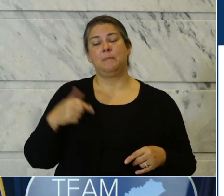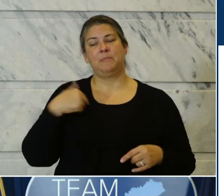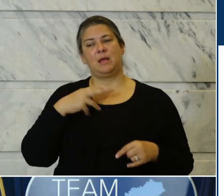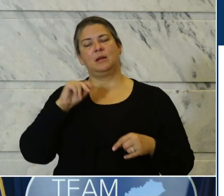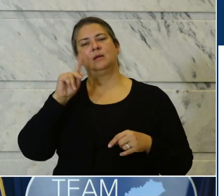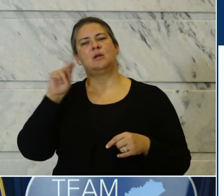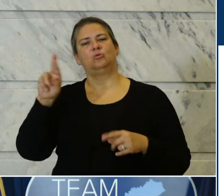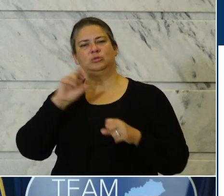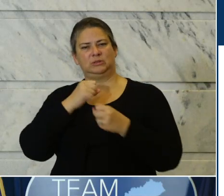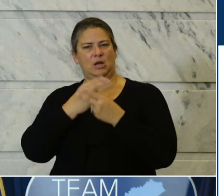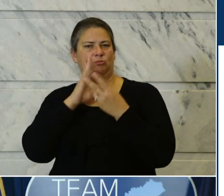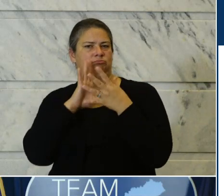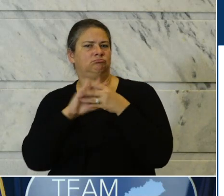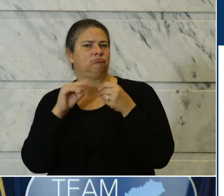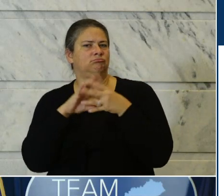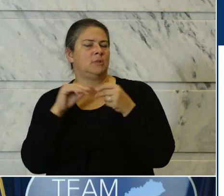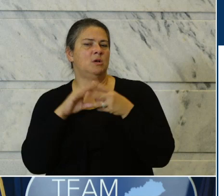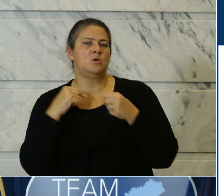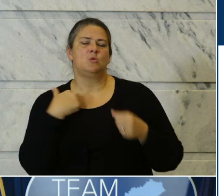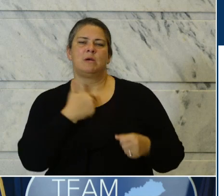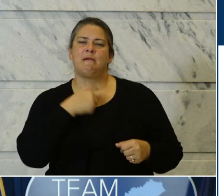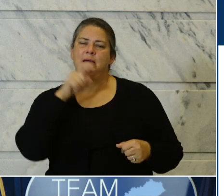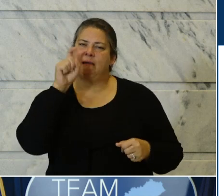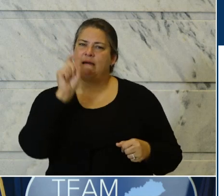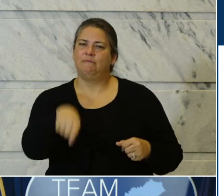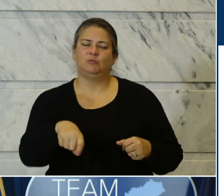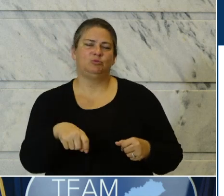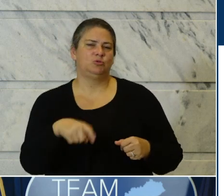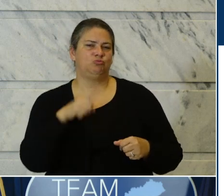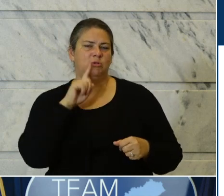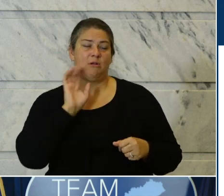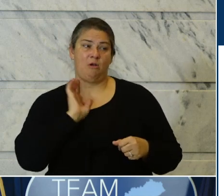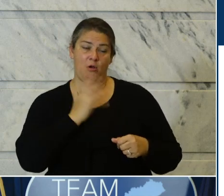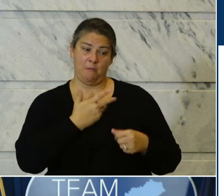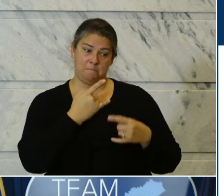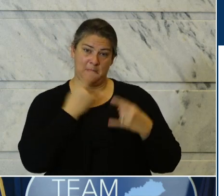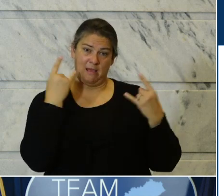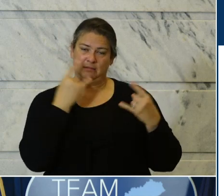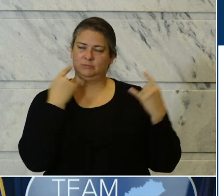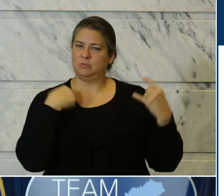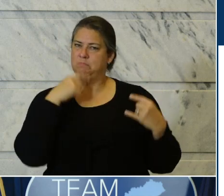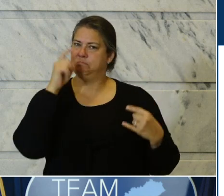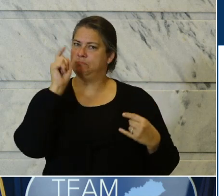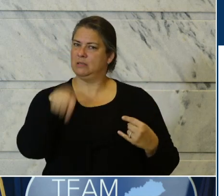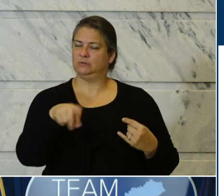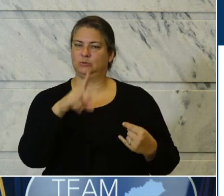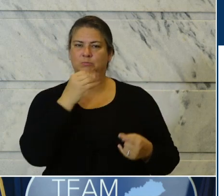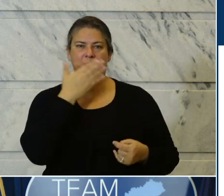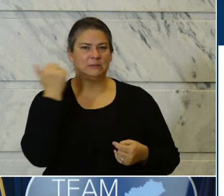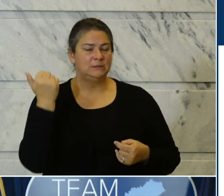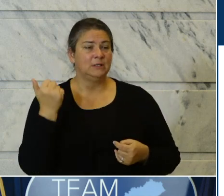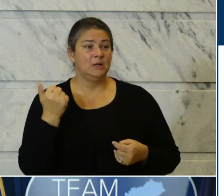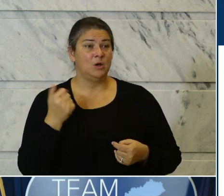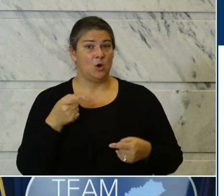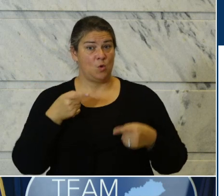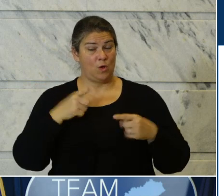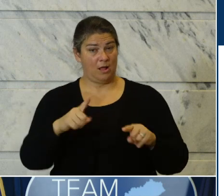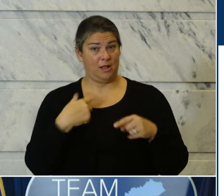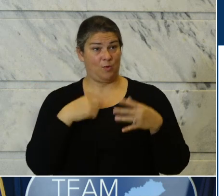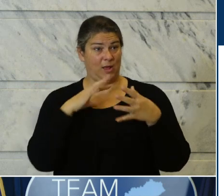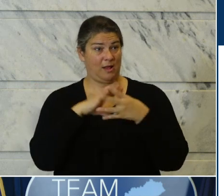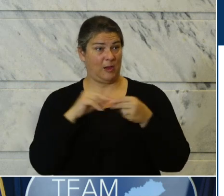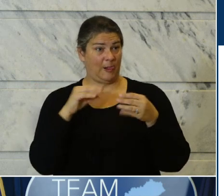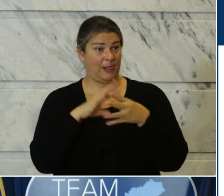update about how we have to step up our mask wearing. But while we talk about that,